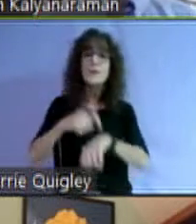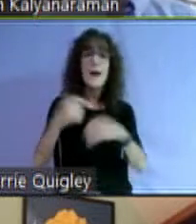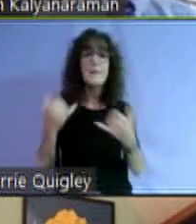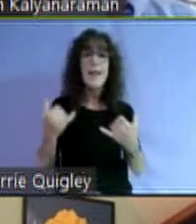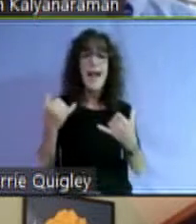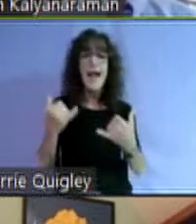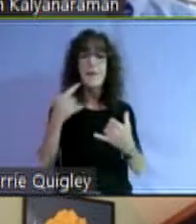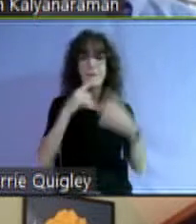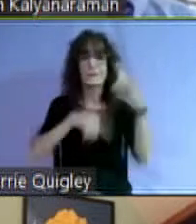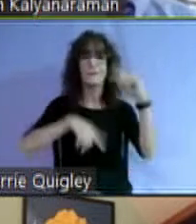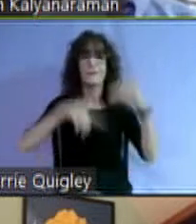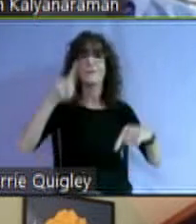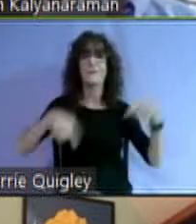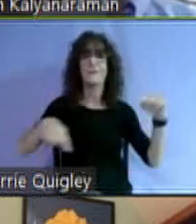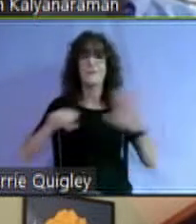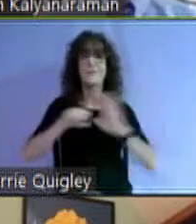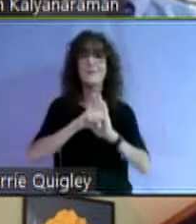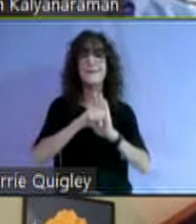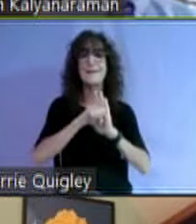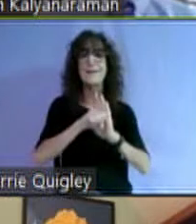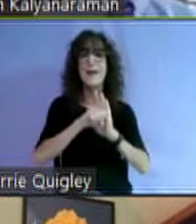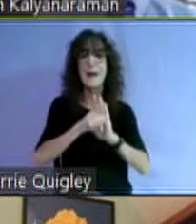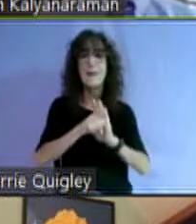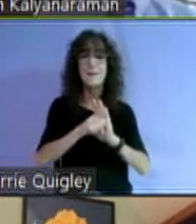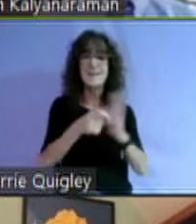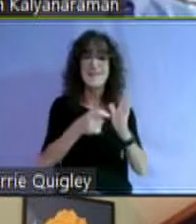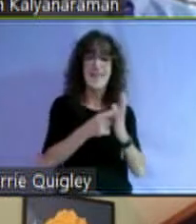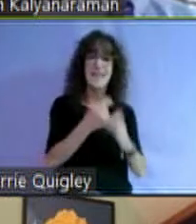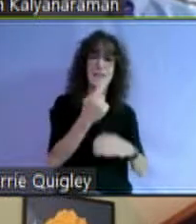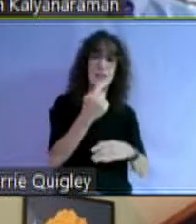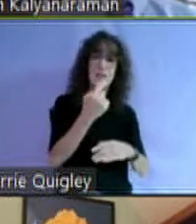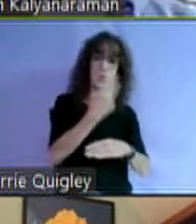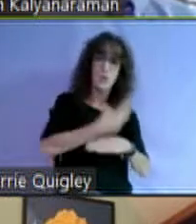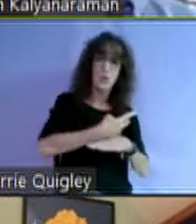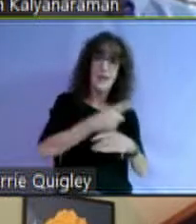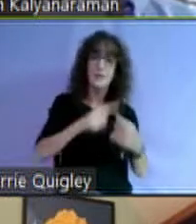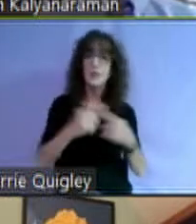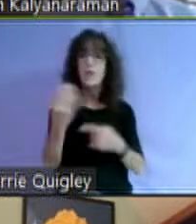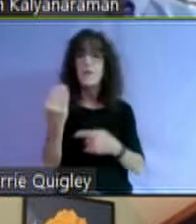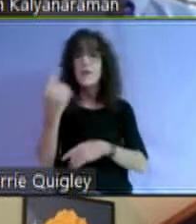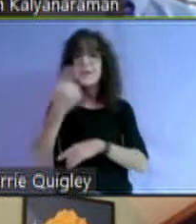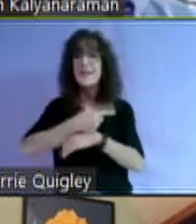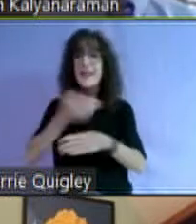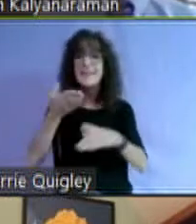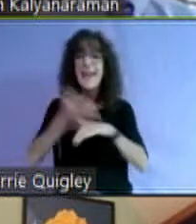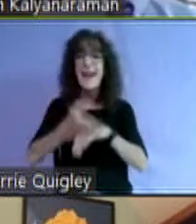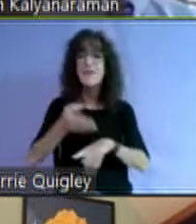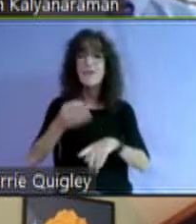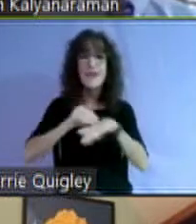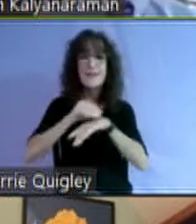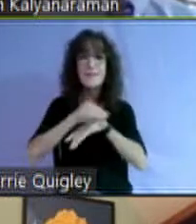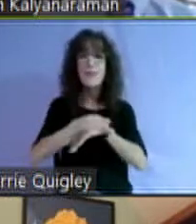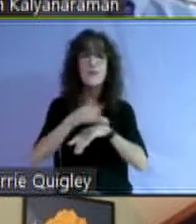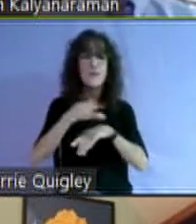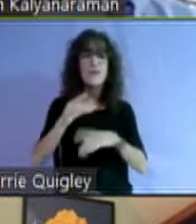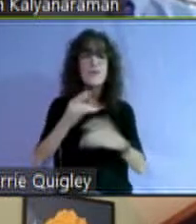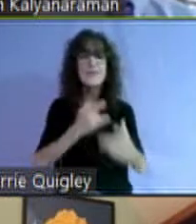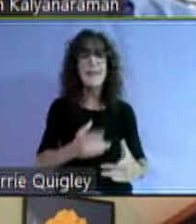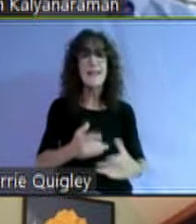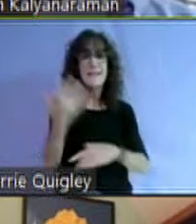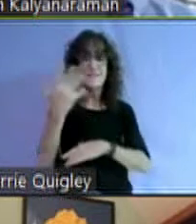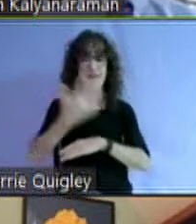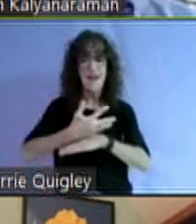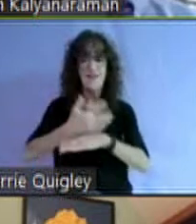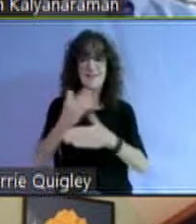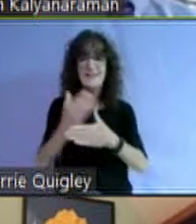There's a wide range of symptoms, and it takes anywhere from 2 to 14 days after exposure, usually an average of about 5 days, for people